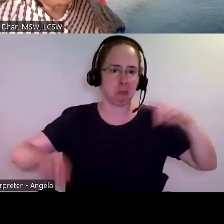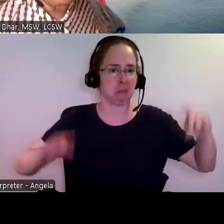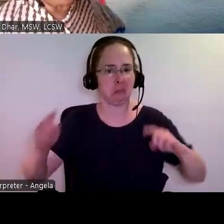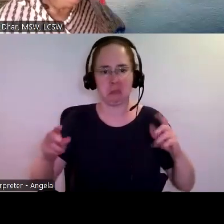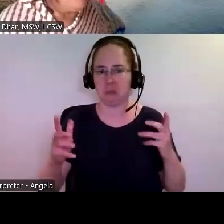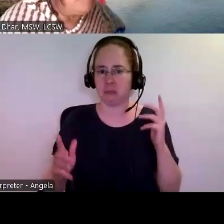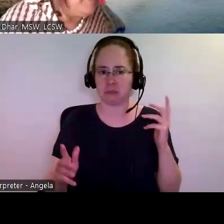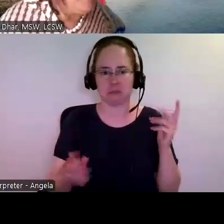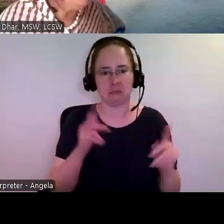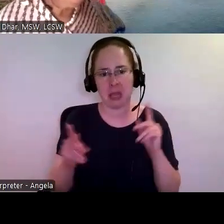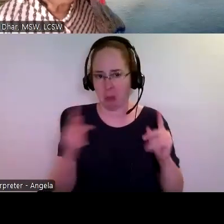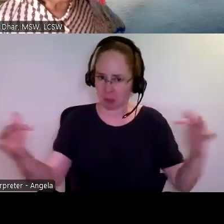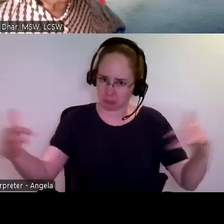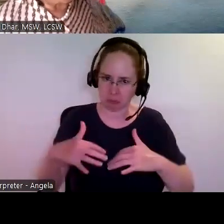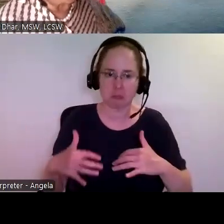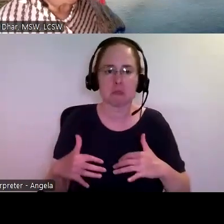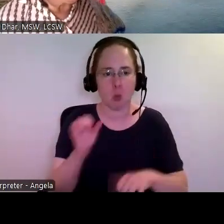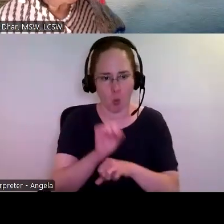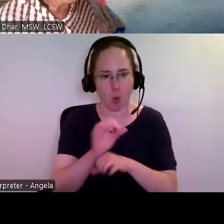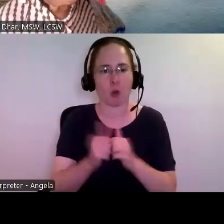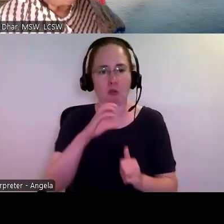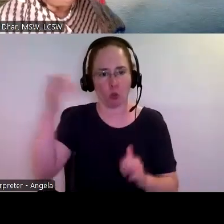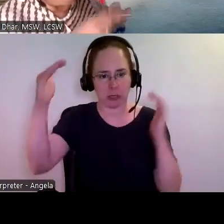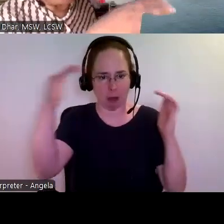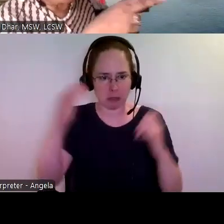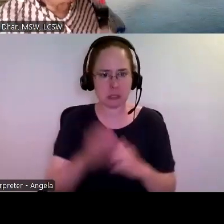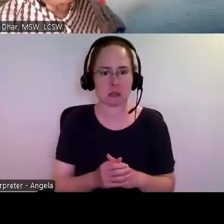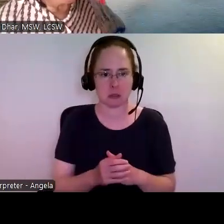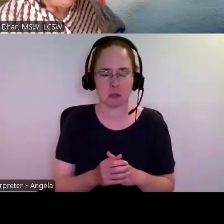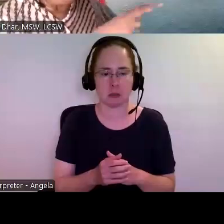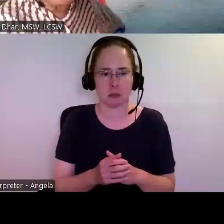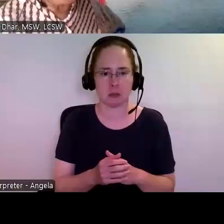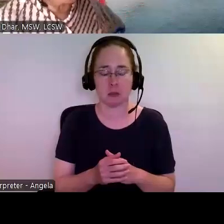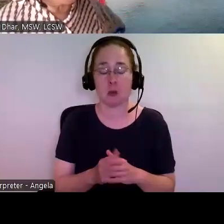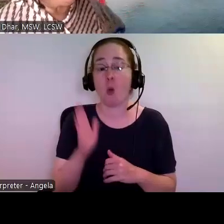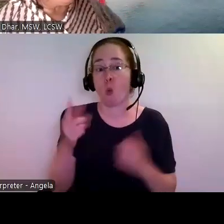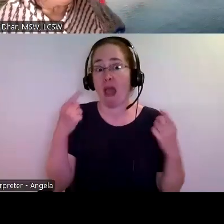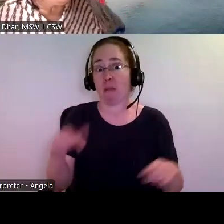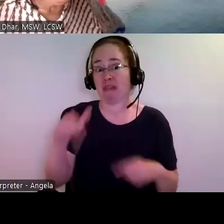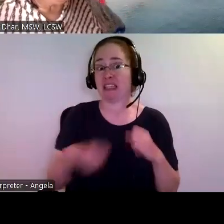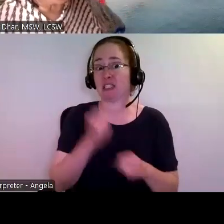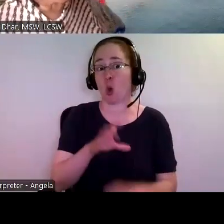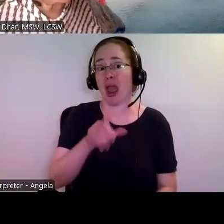of people who work with older adults. This is going to happen this year on October 16th and